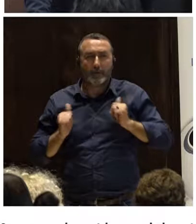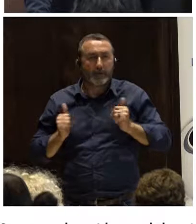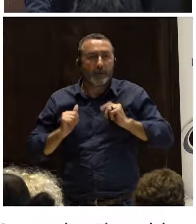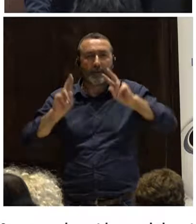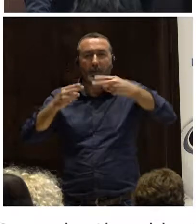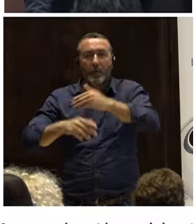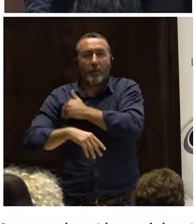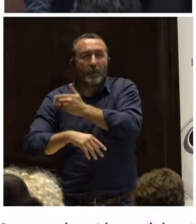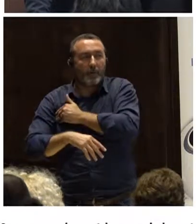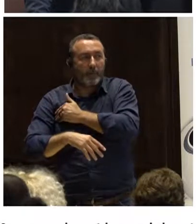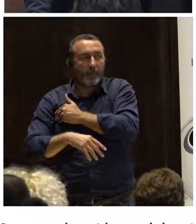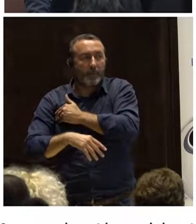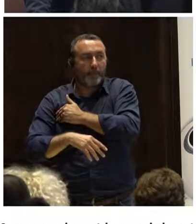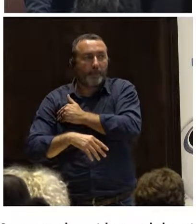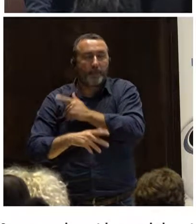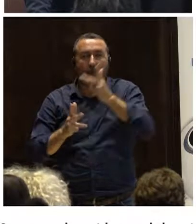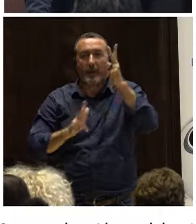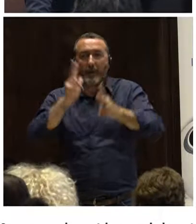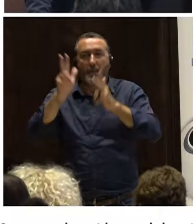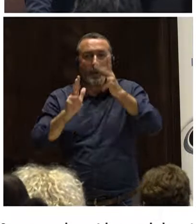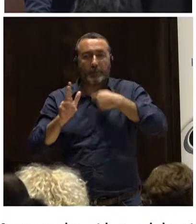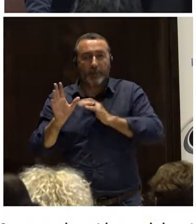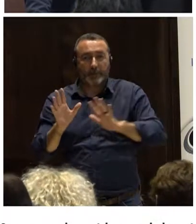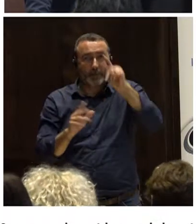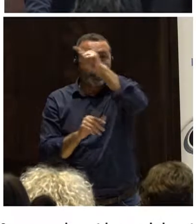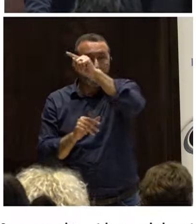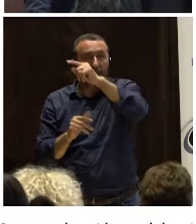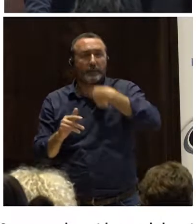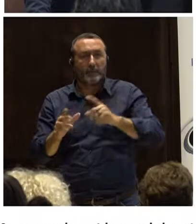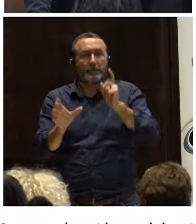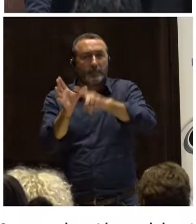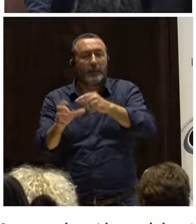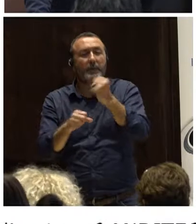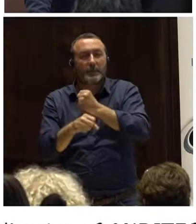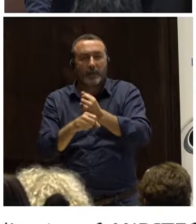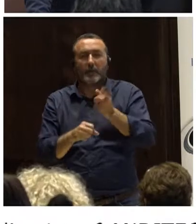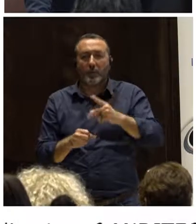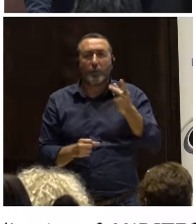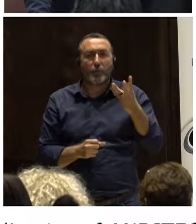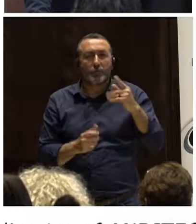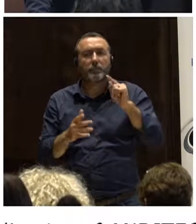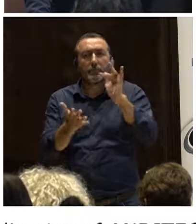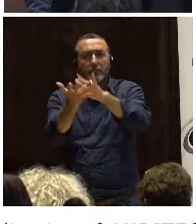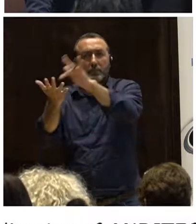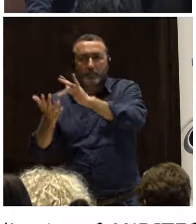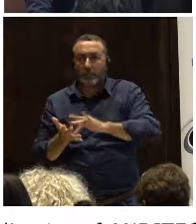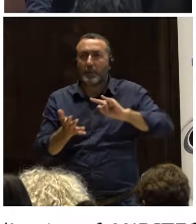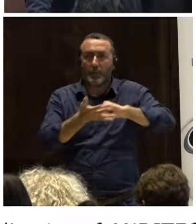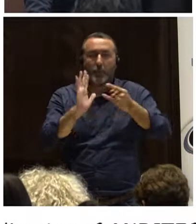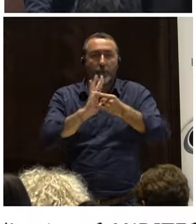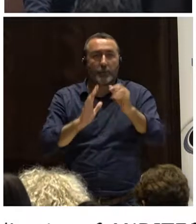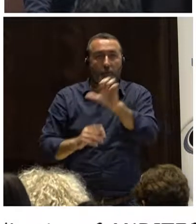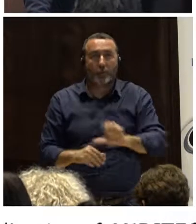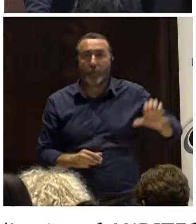Spain, and he has been working in many European projects for assistive technology, and